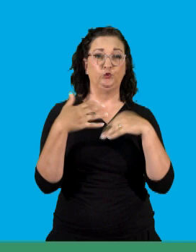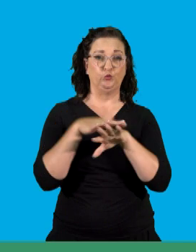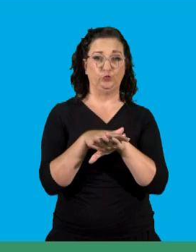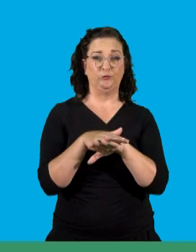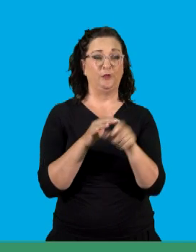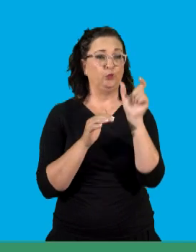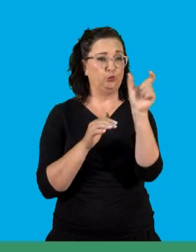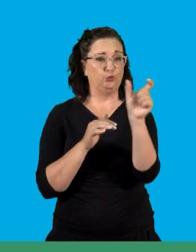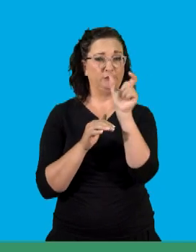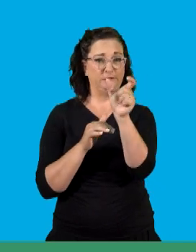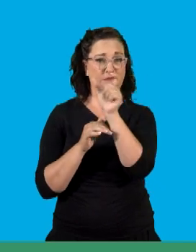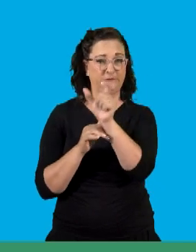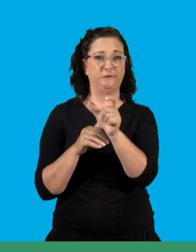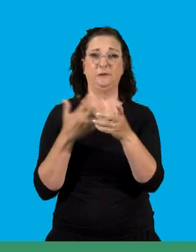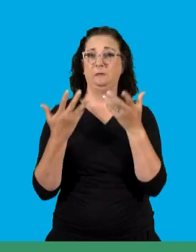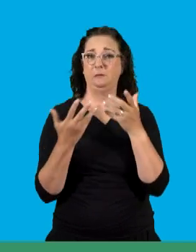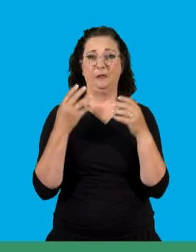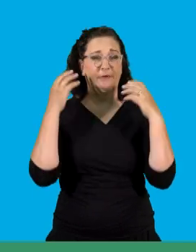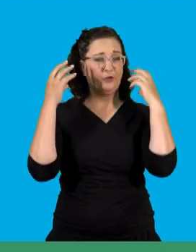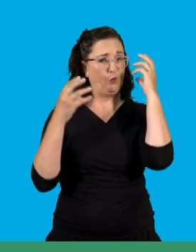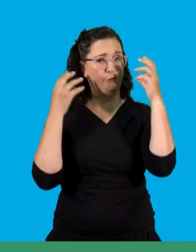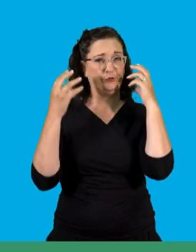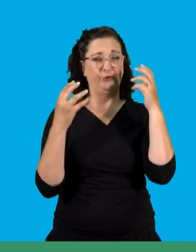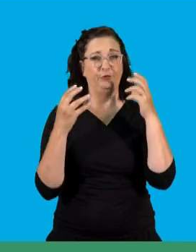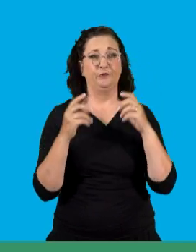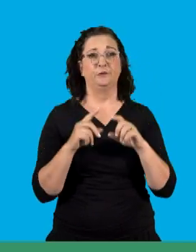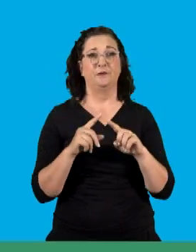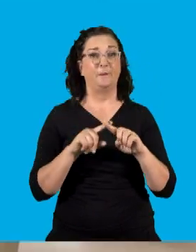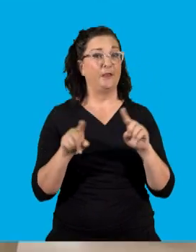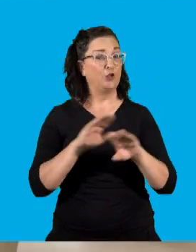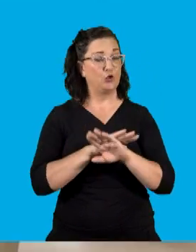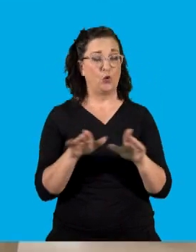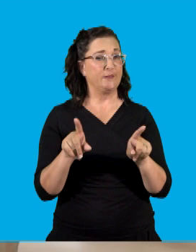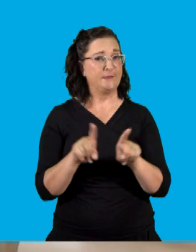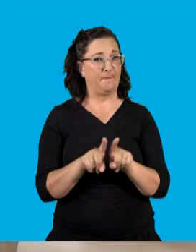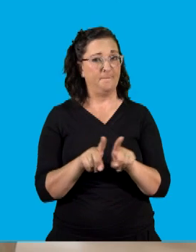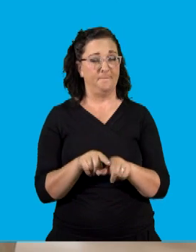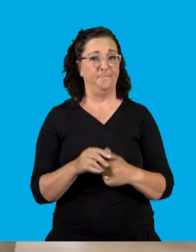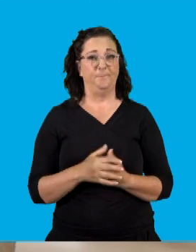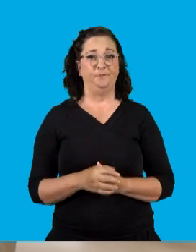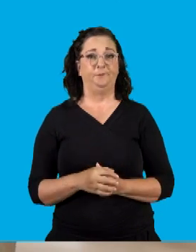and inclusivity. So these three terms are not the same.